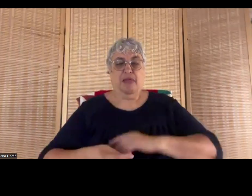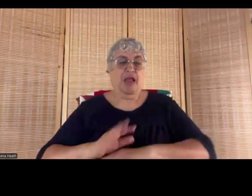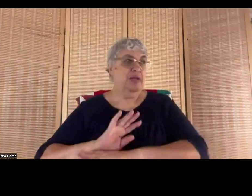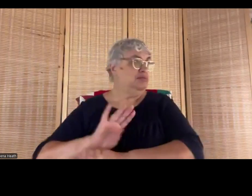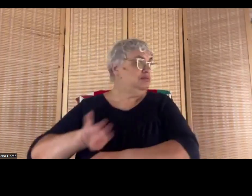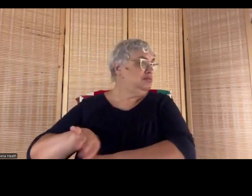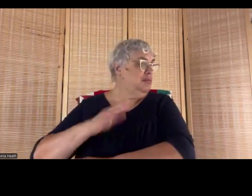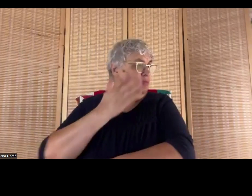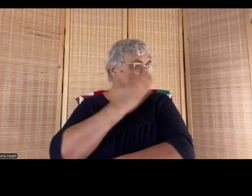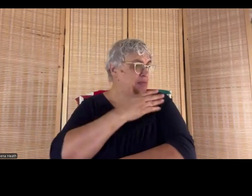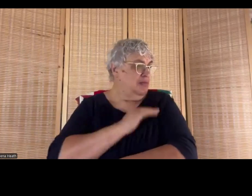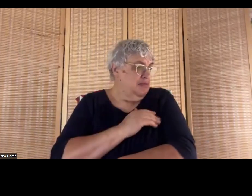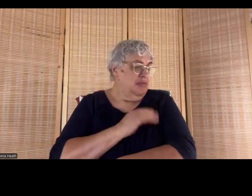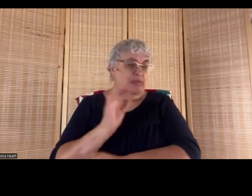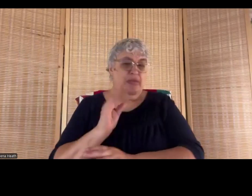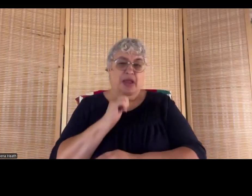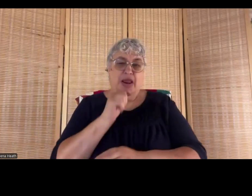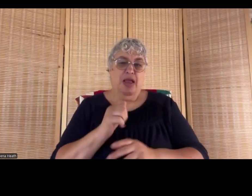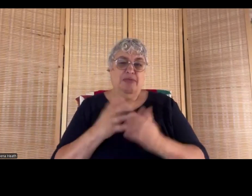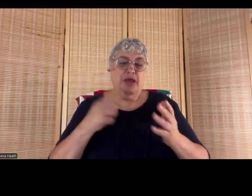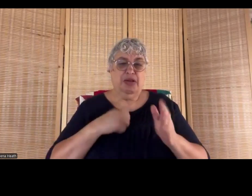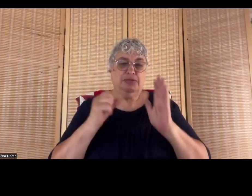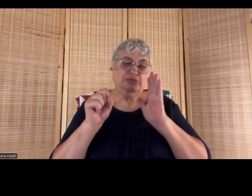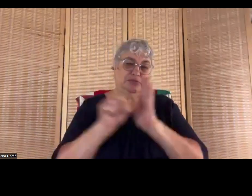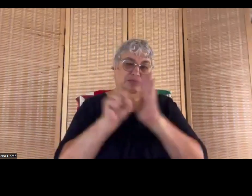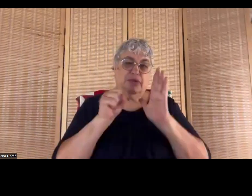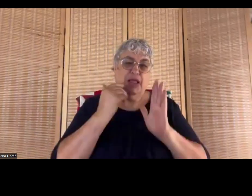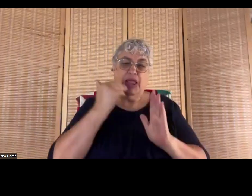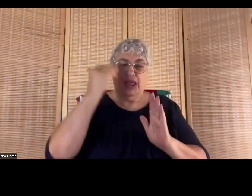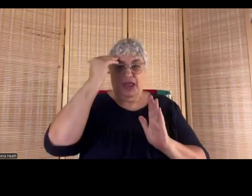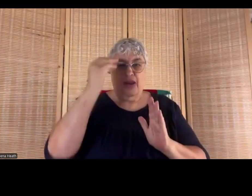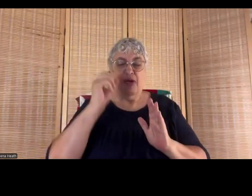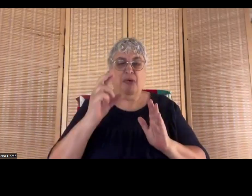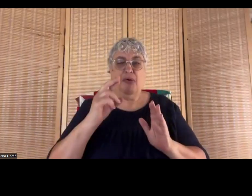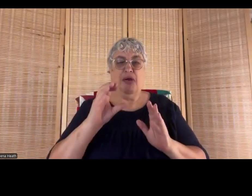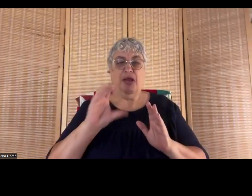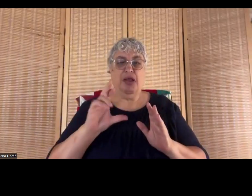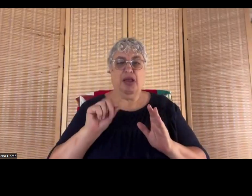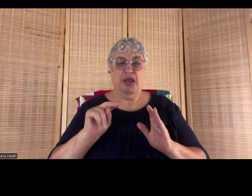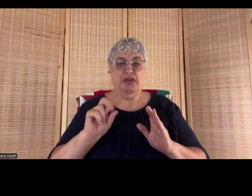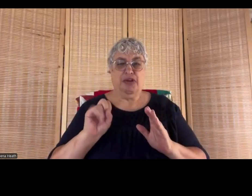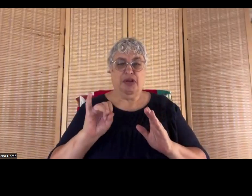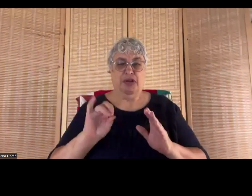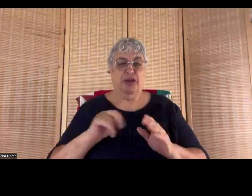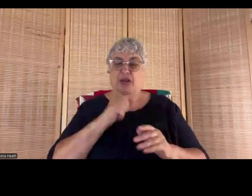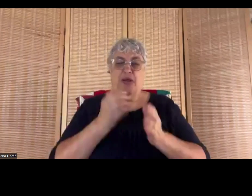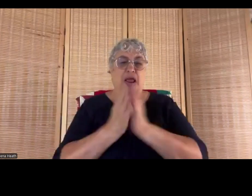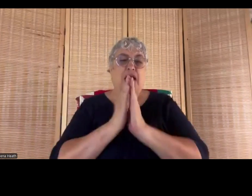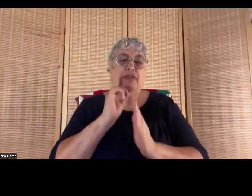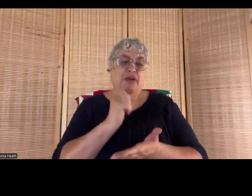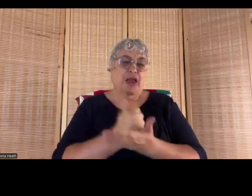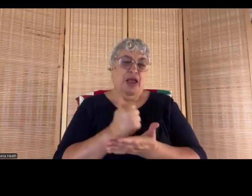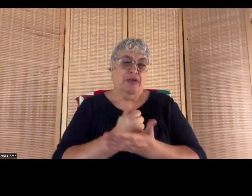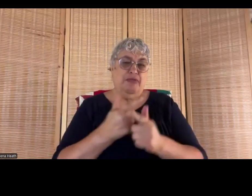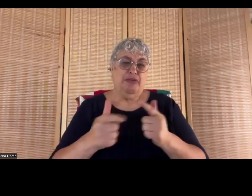mild and subtle symptoms after concussion or brain injury, do not seek medical help. And so